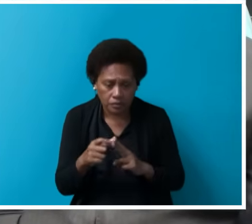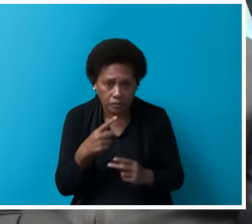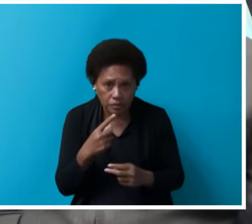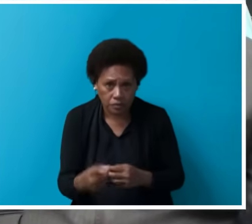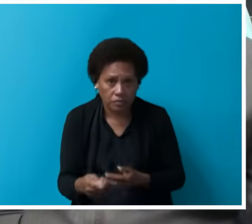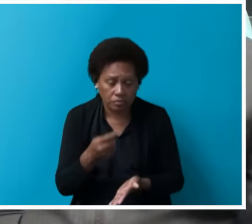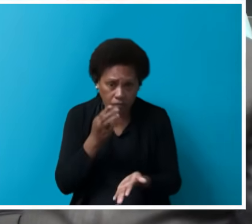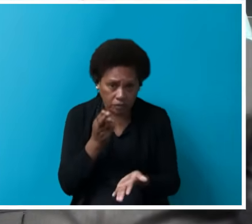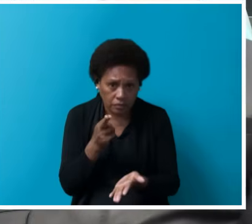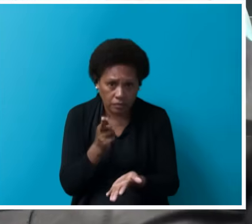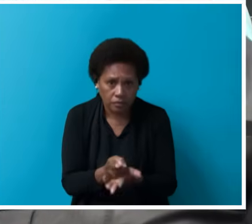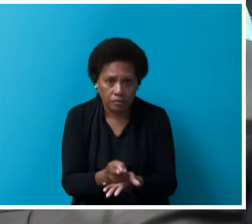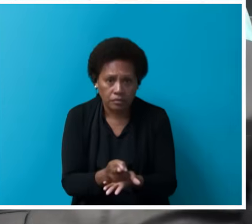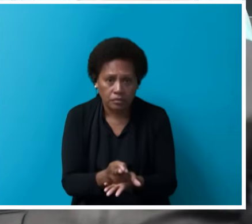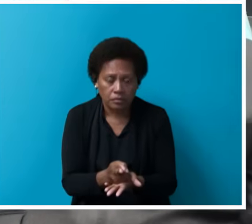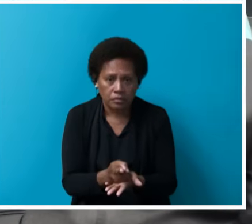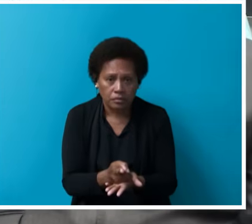our people. Yes.